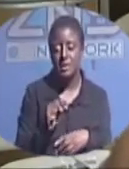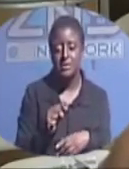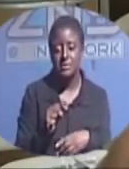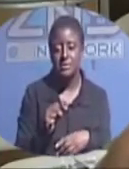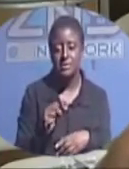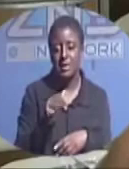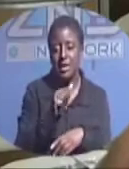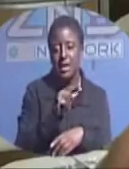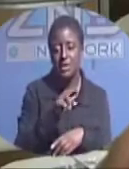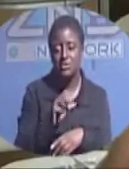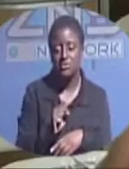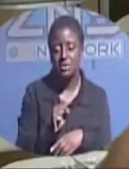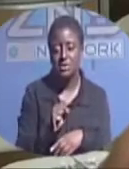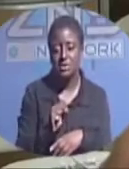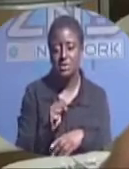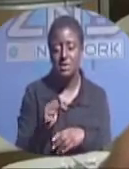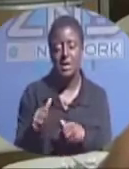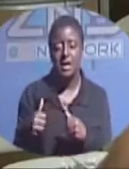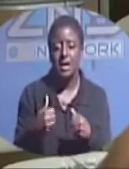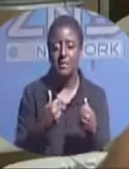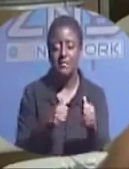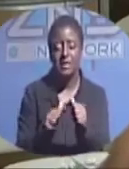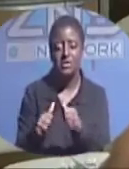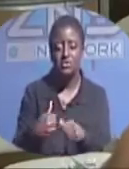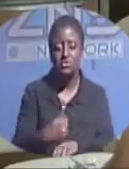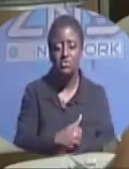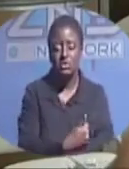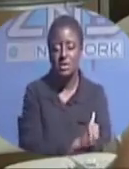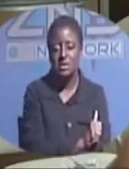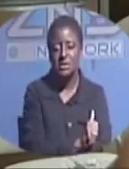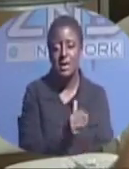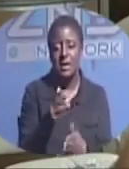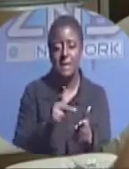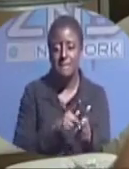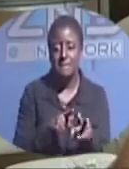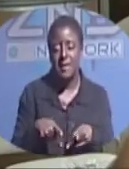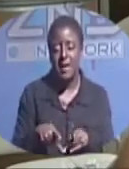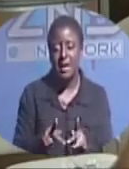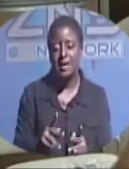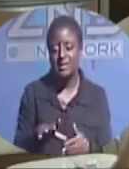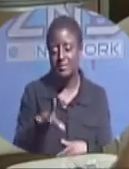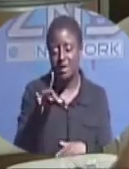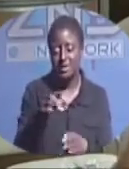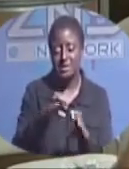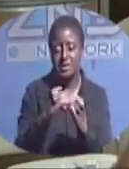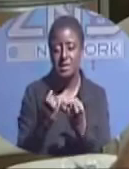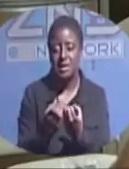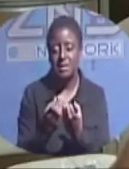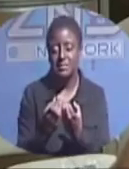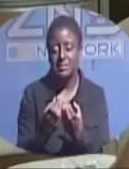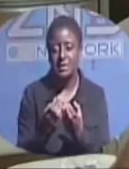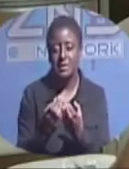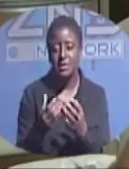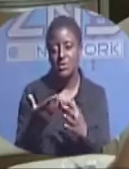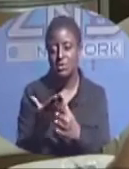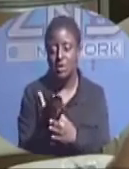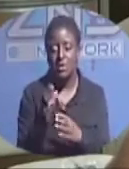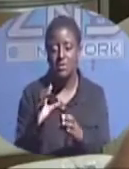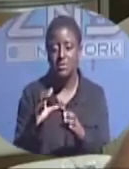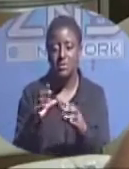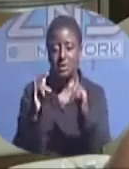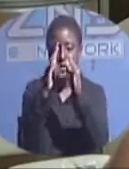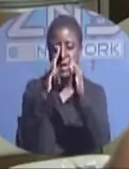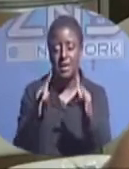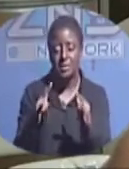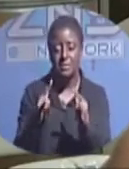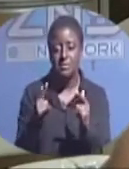Club, and we had persons from Mangrove Key. They came over as well, and throughout the camp, we did a lot of stuff. There were cultural things